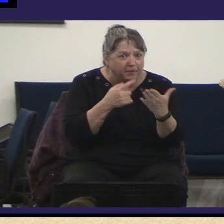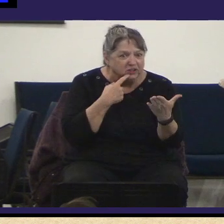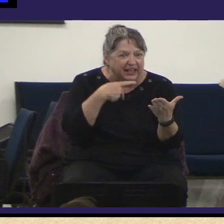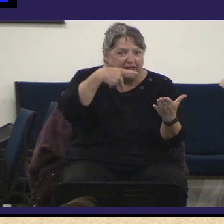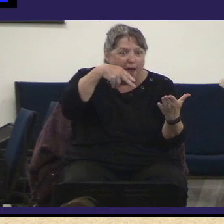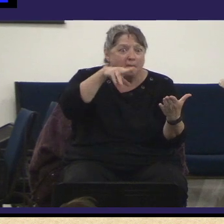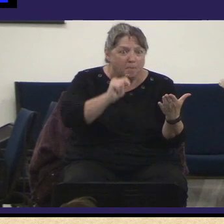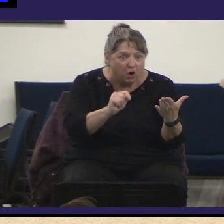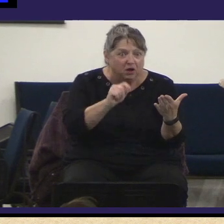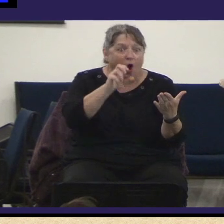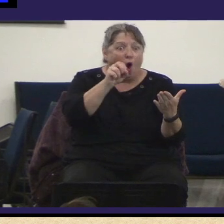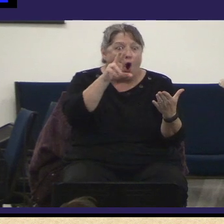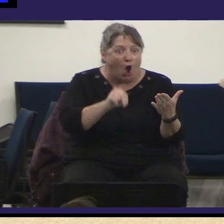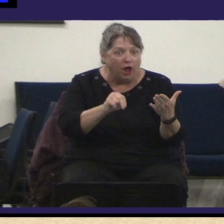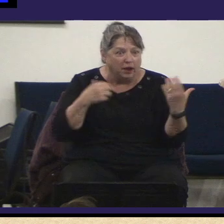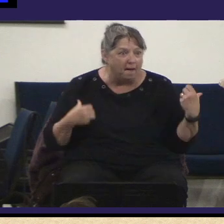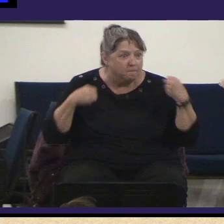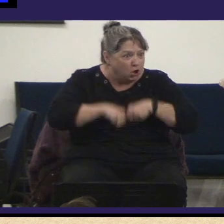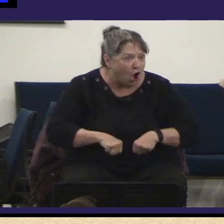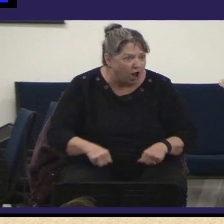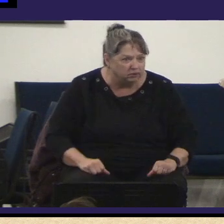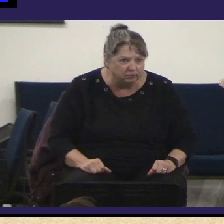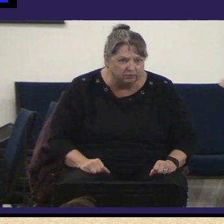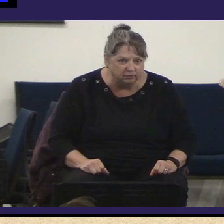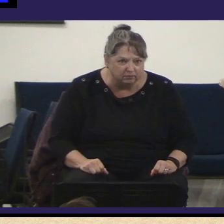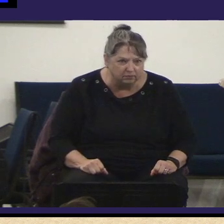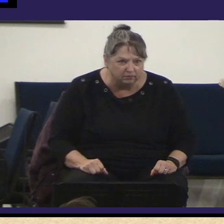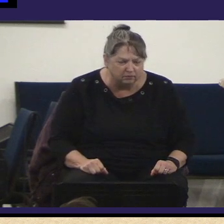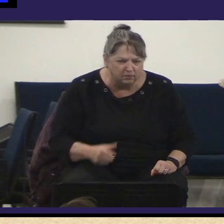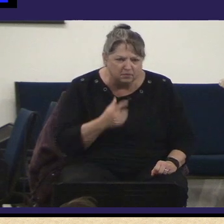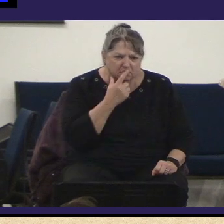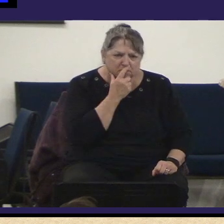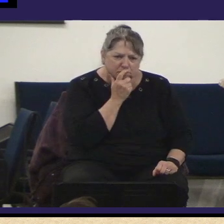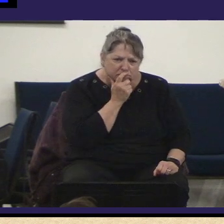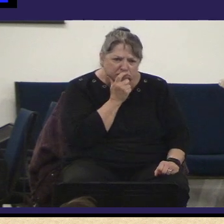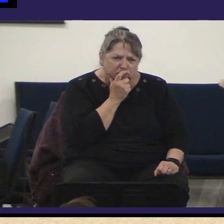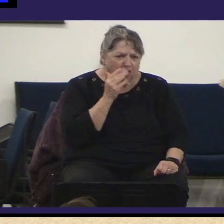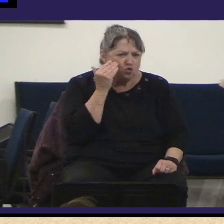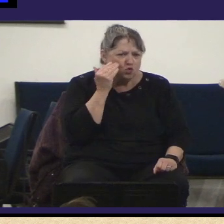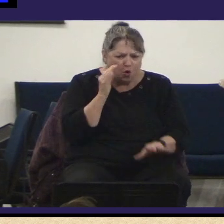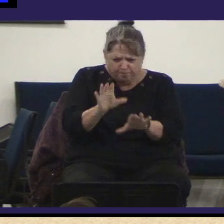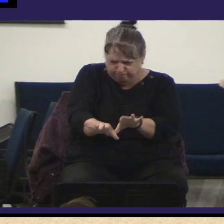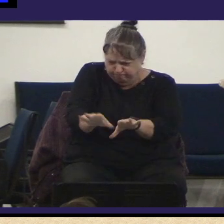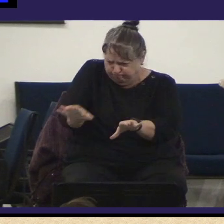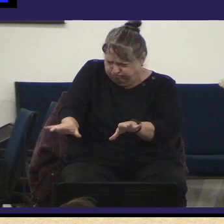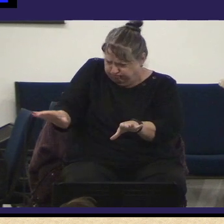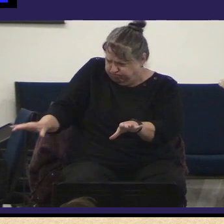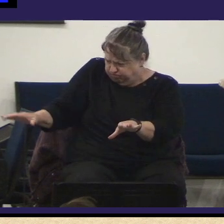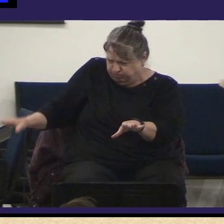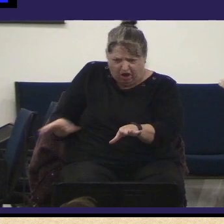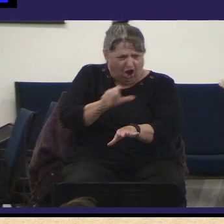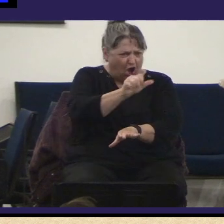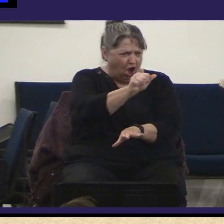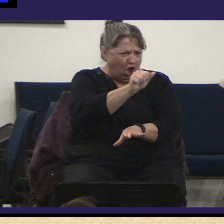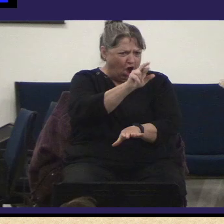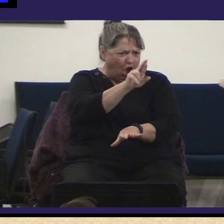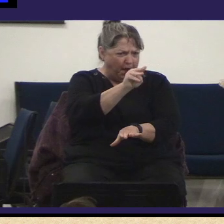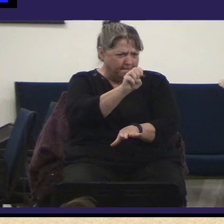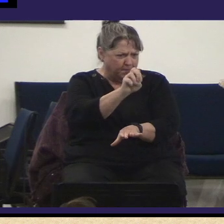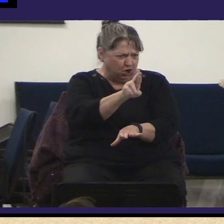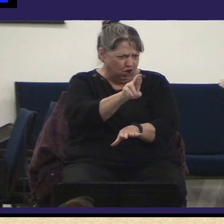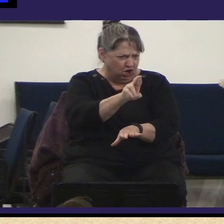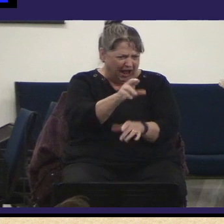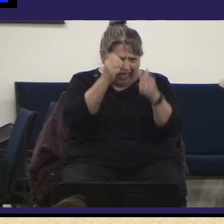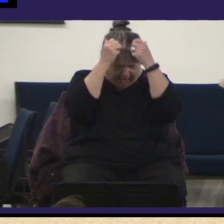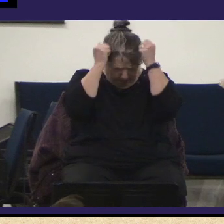of the pieces of the armor have a direct link to Jesus. I'll show that briefly in every point that I share